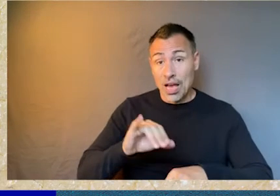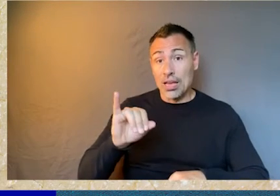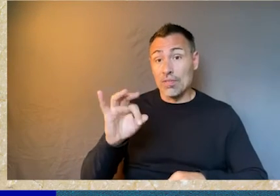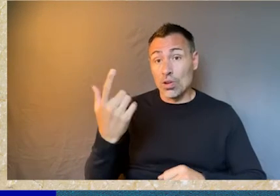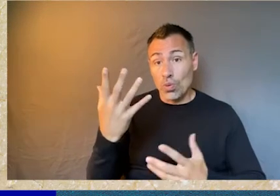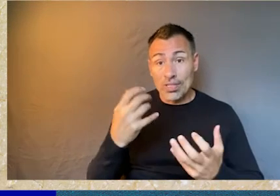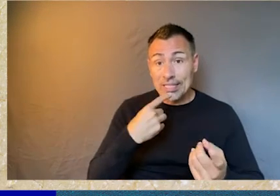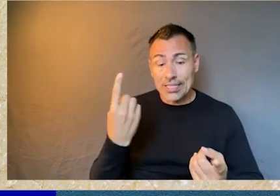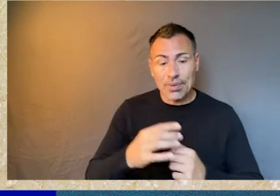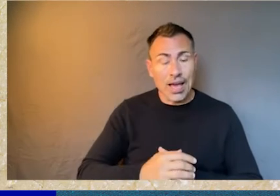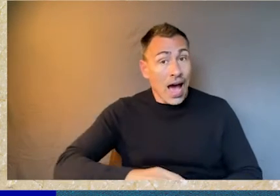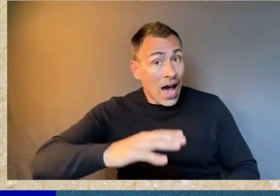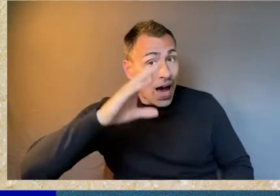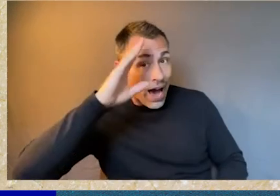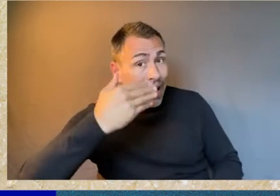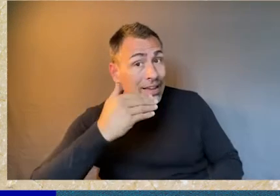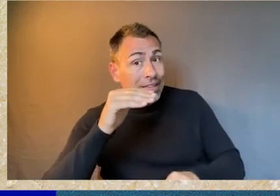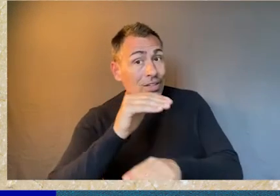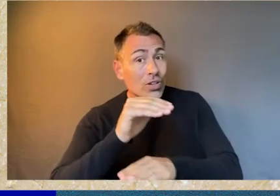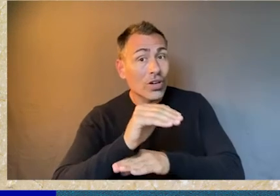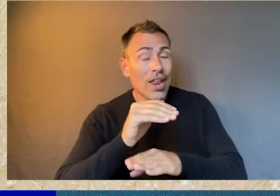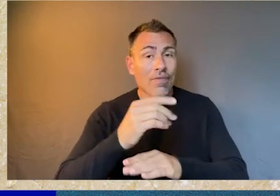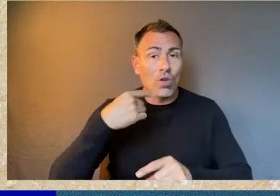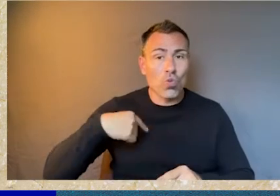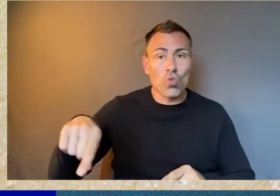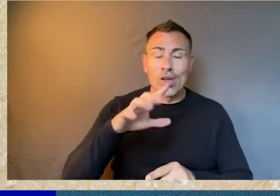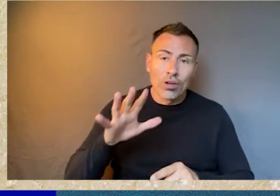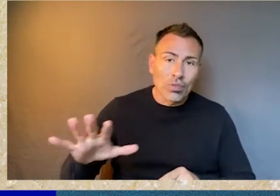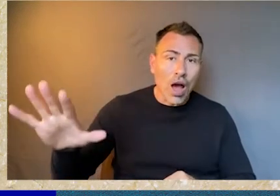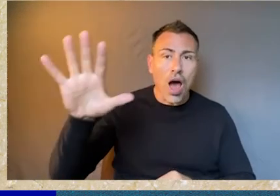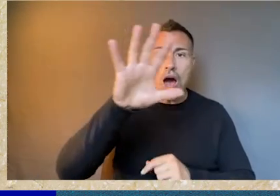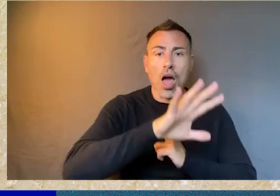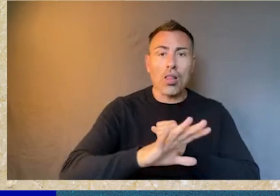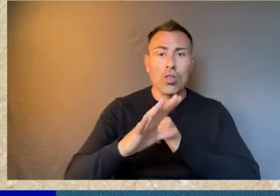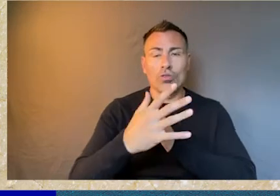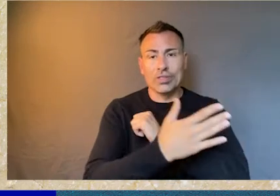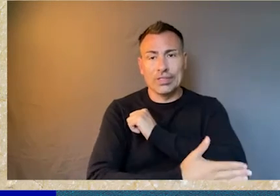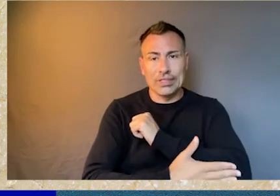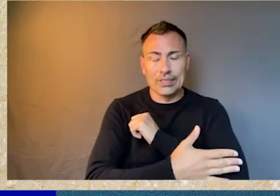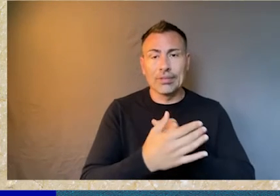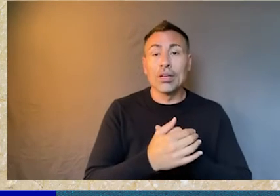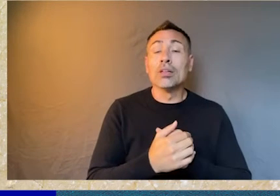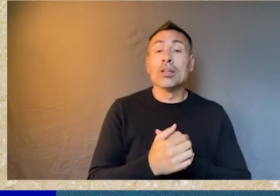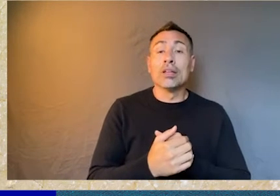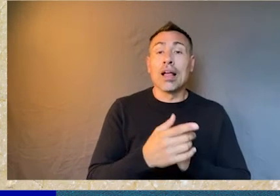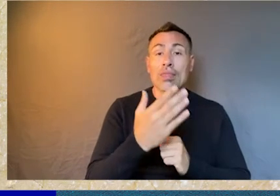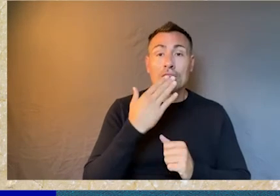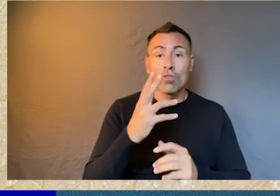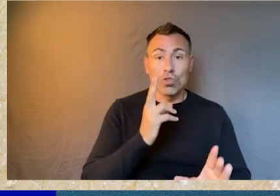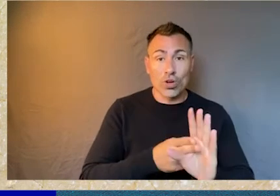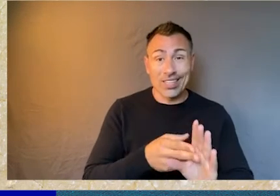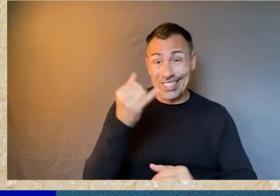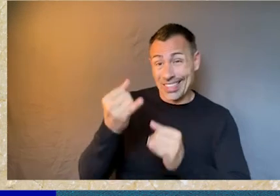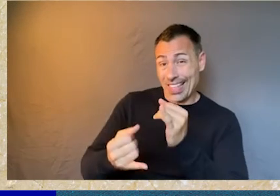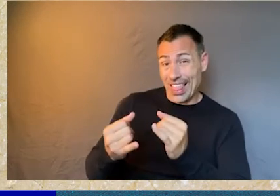time. Hi, good afternoon. Yes, we are all over. Thank you for joining us. The last slide that you shared was